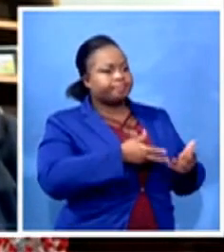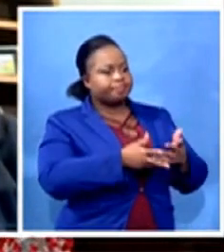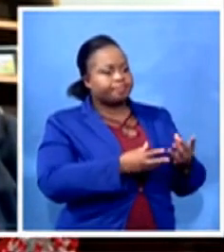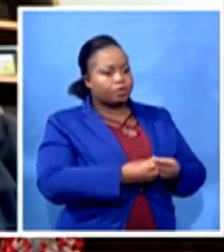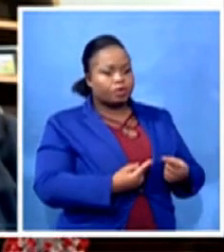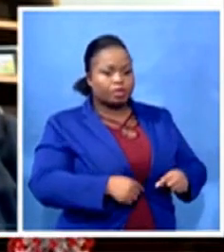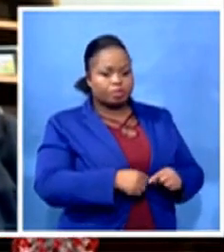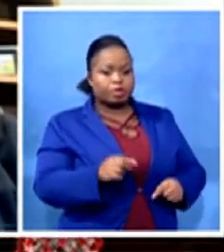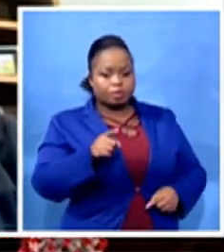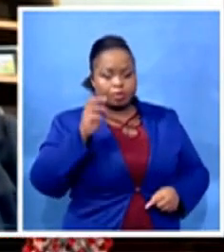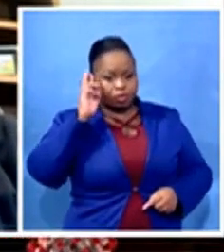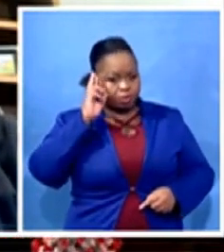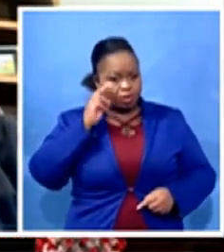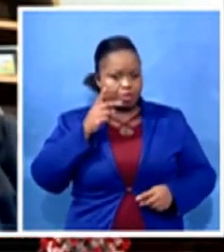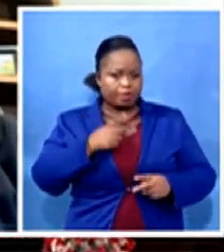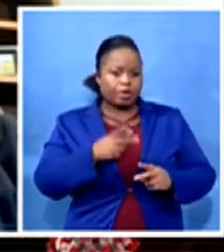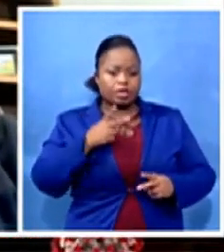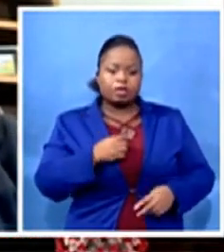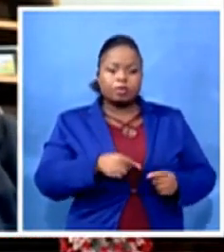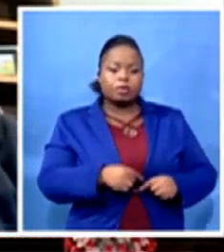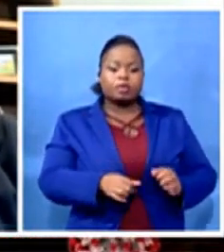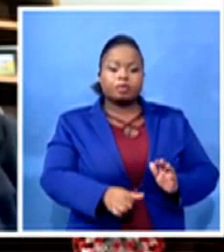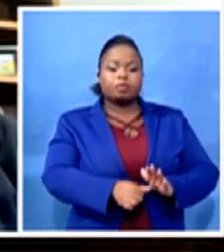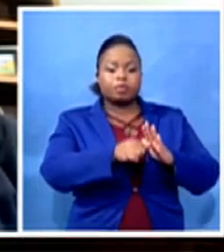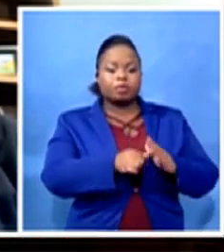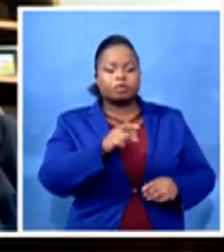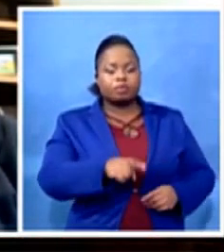the importance of keeping their municipal bills up to date.